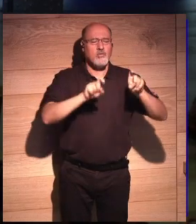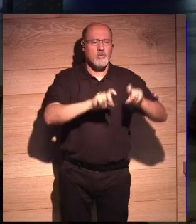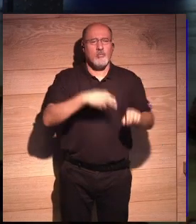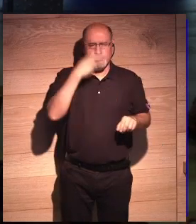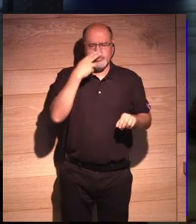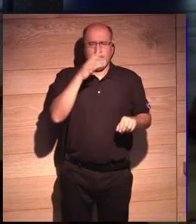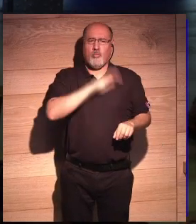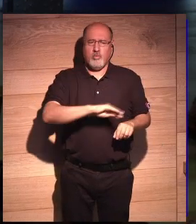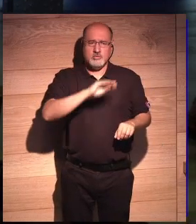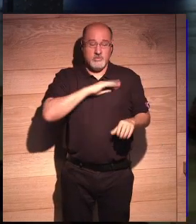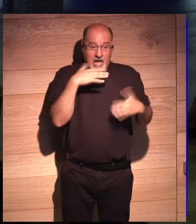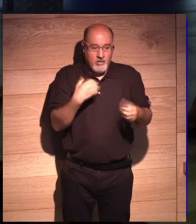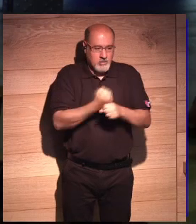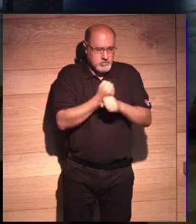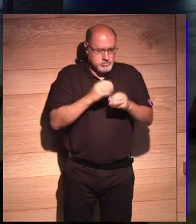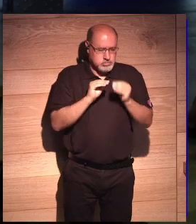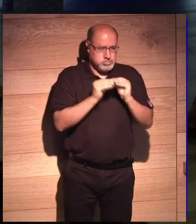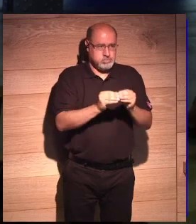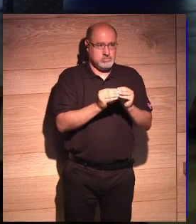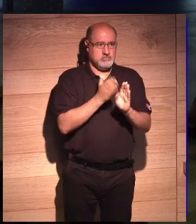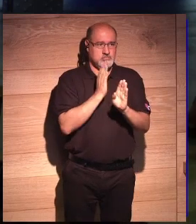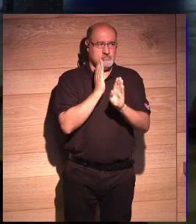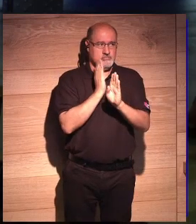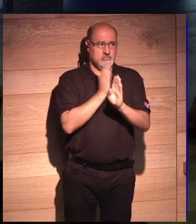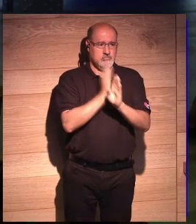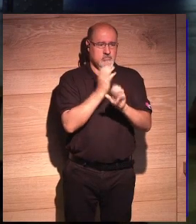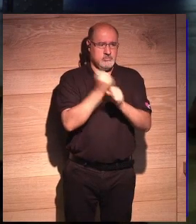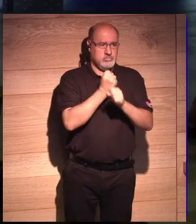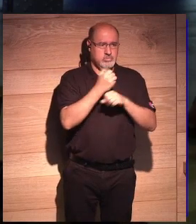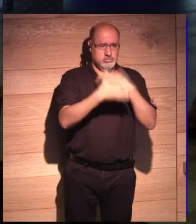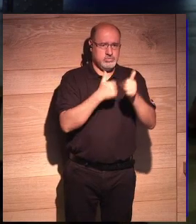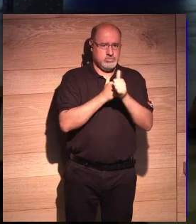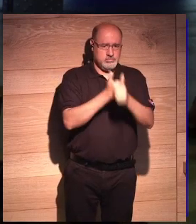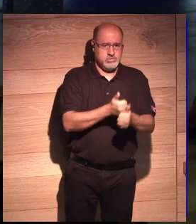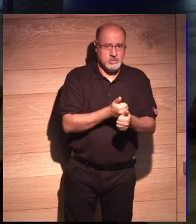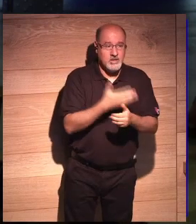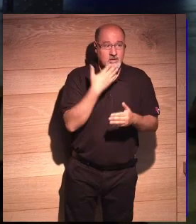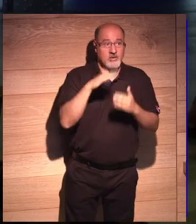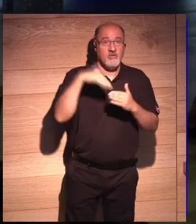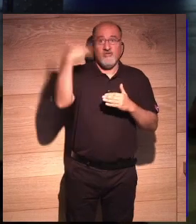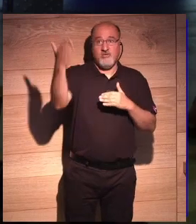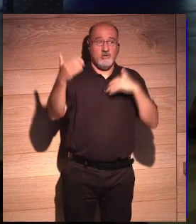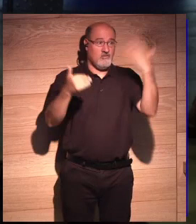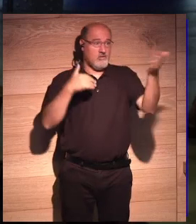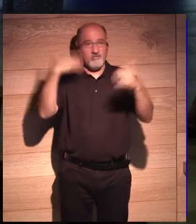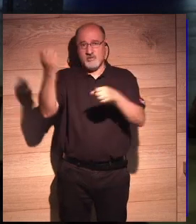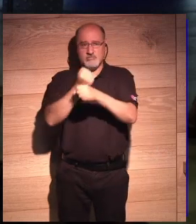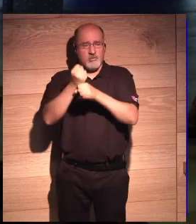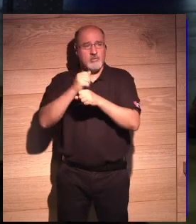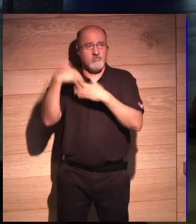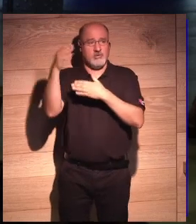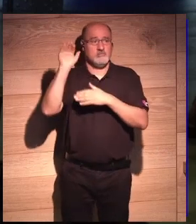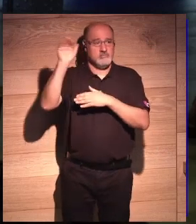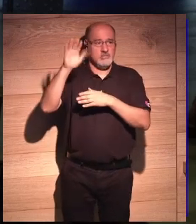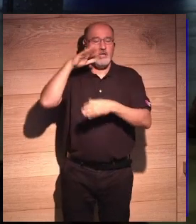we are very interested on education. We are working again, well, outside, because now we are not